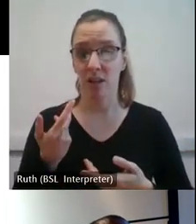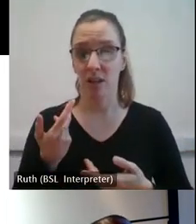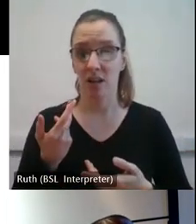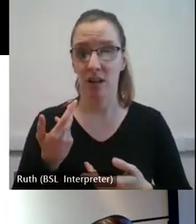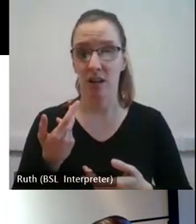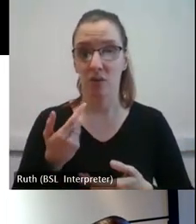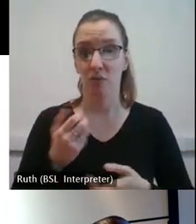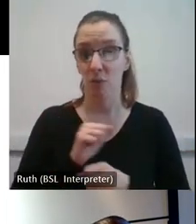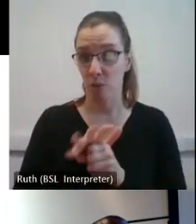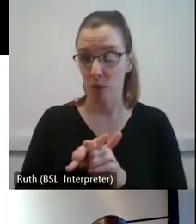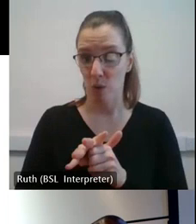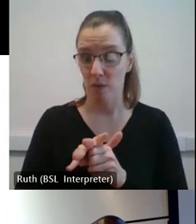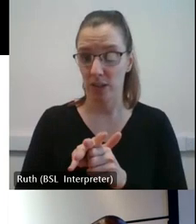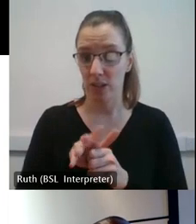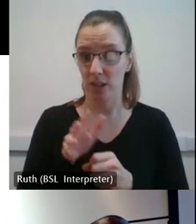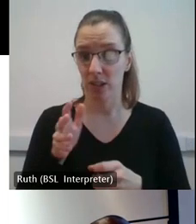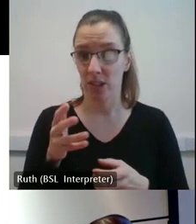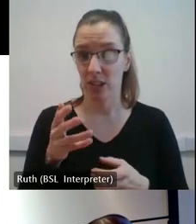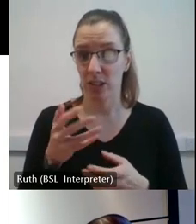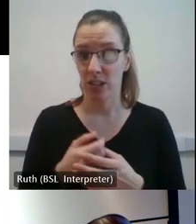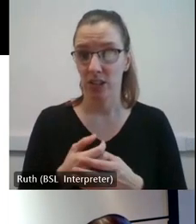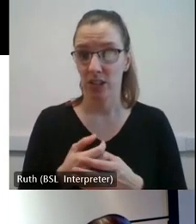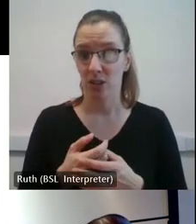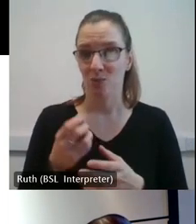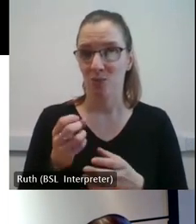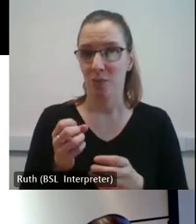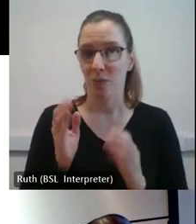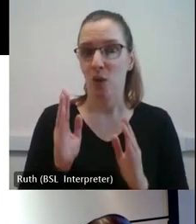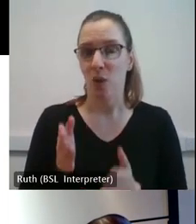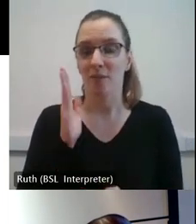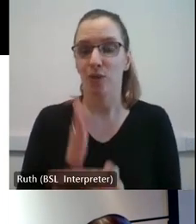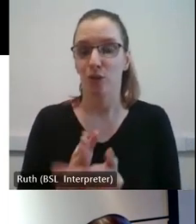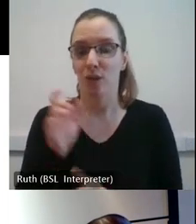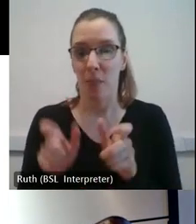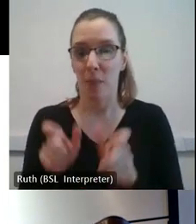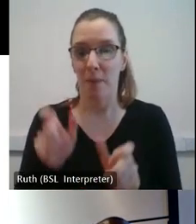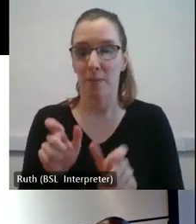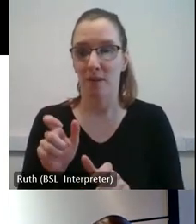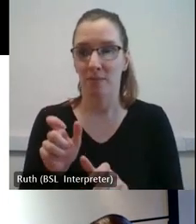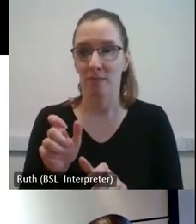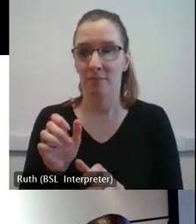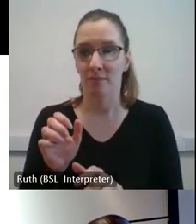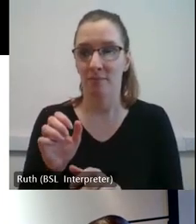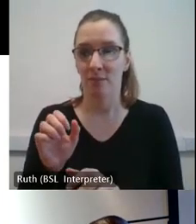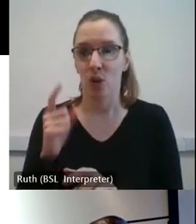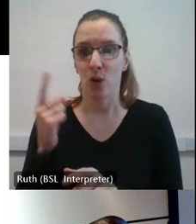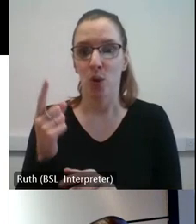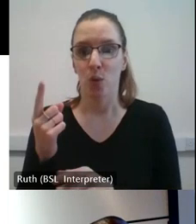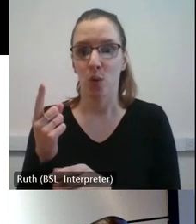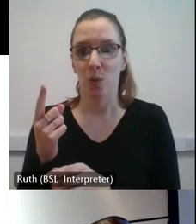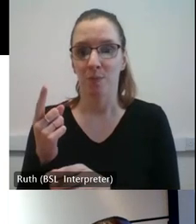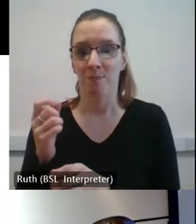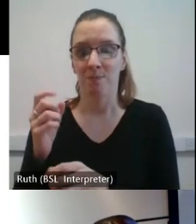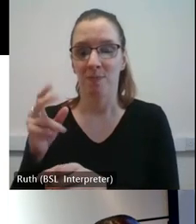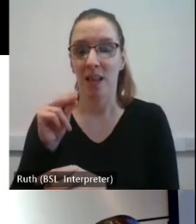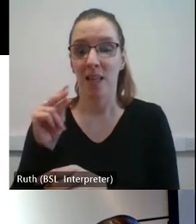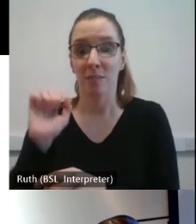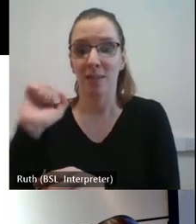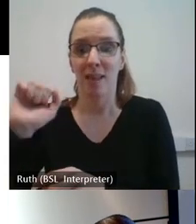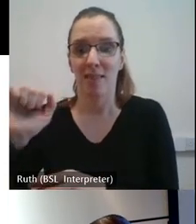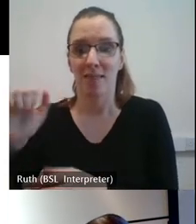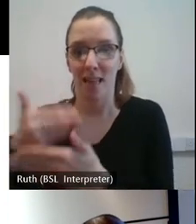on COVID, you have to trust the person that speaks that language to be able to put that in the context of